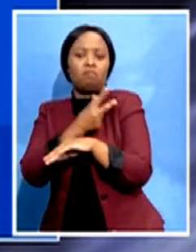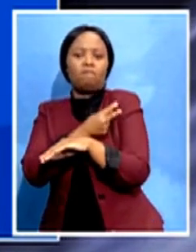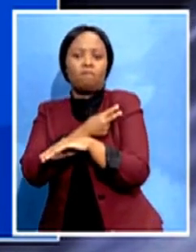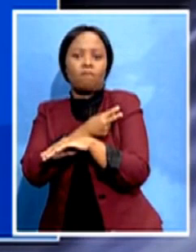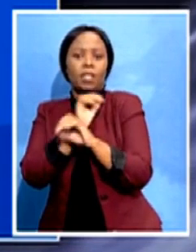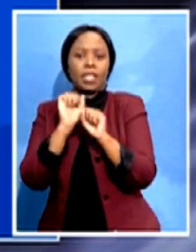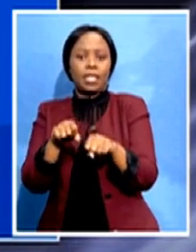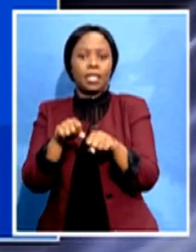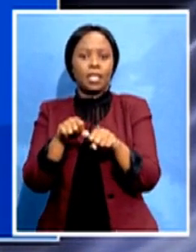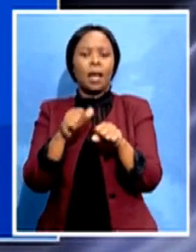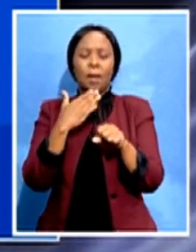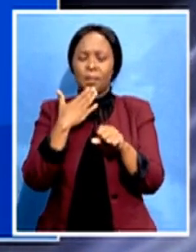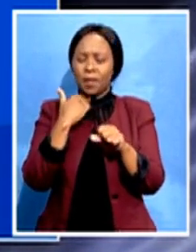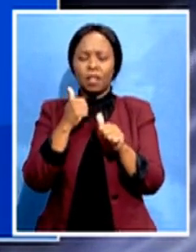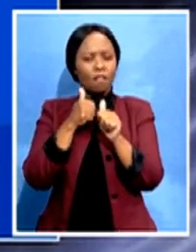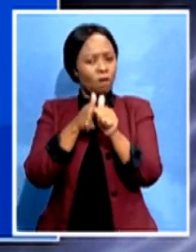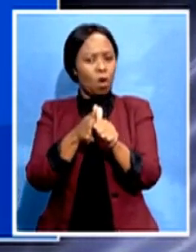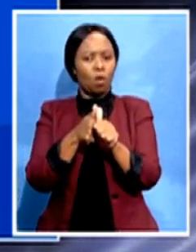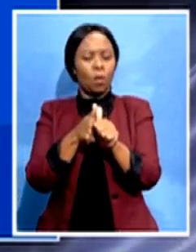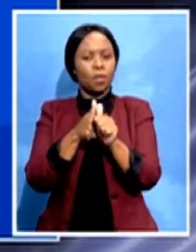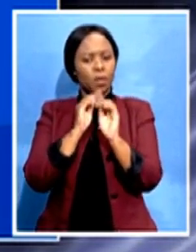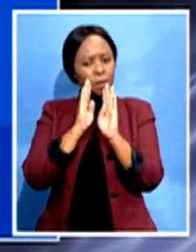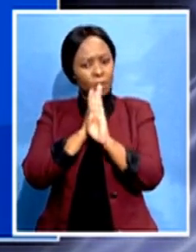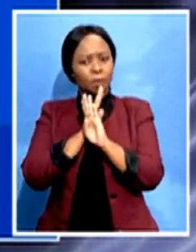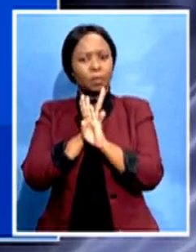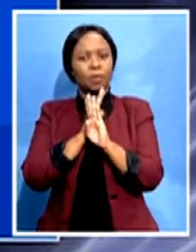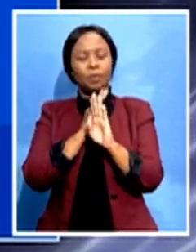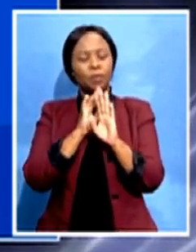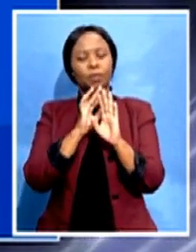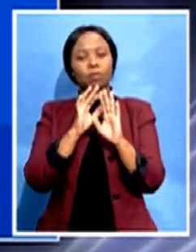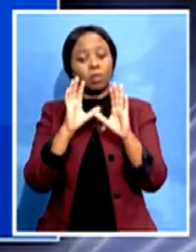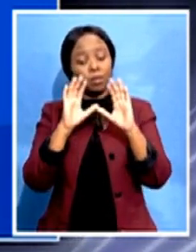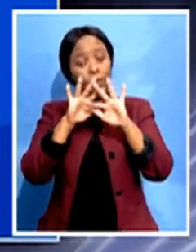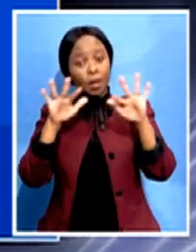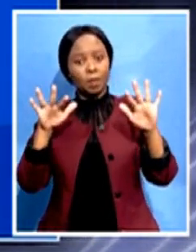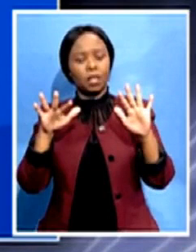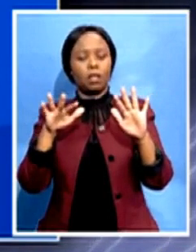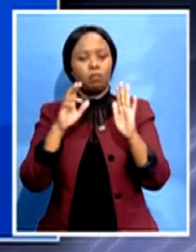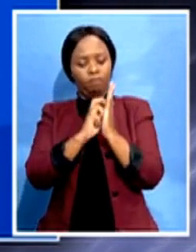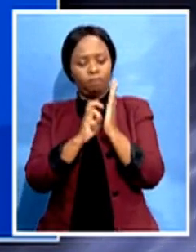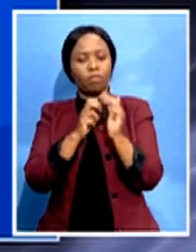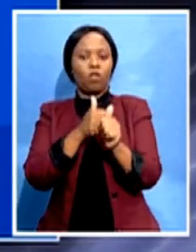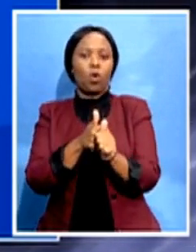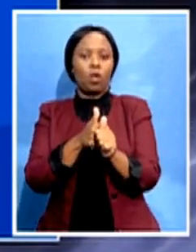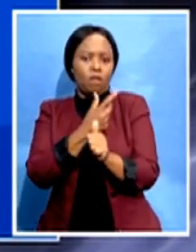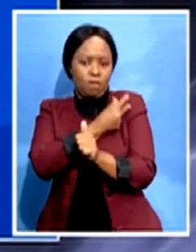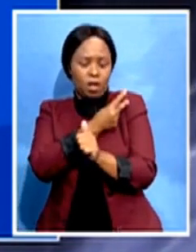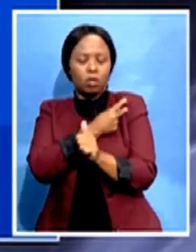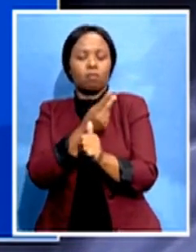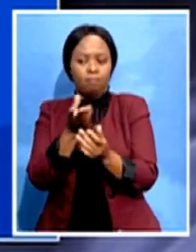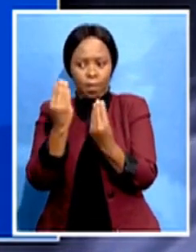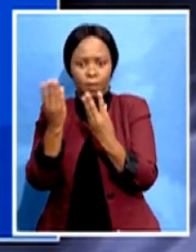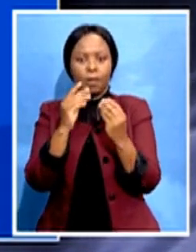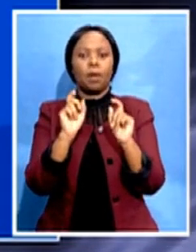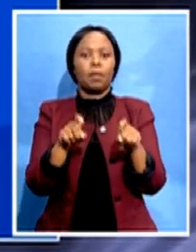health prevention precautions and be ready to get your vaccine when it is available to you. We're just starting to turn the corner. The data